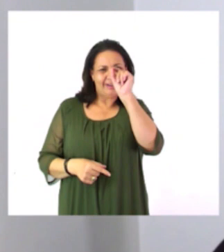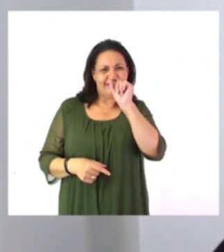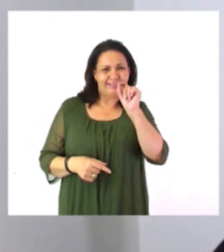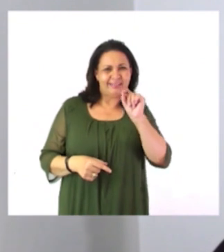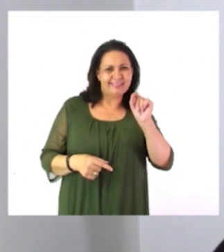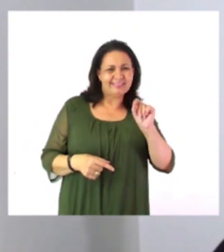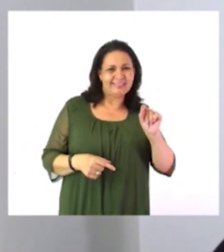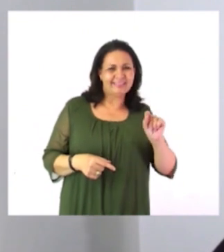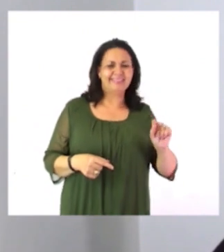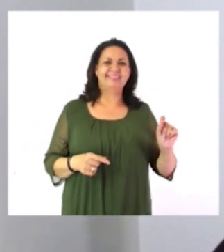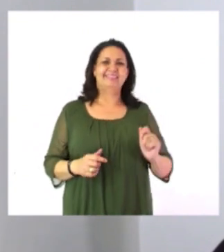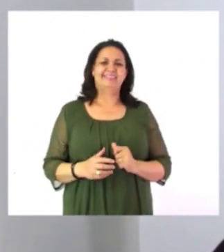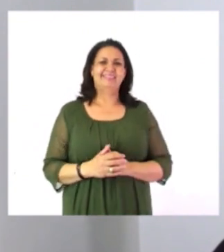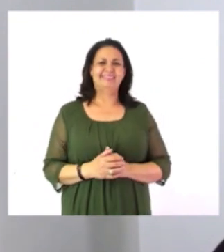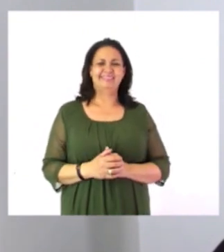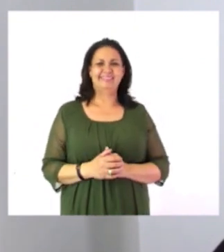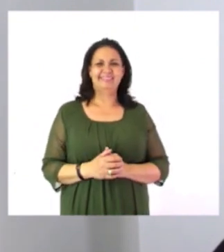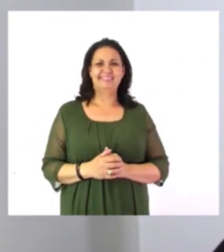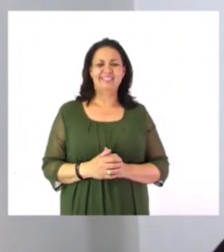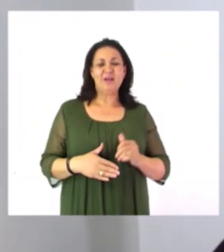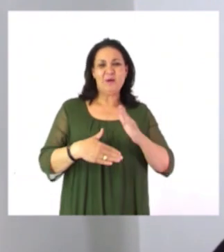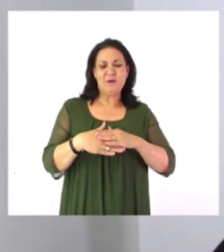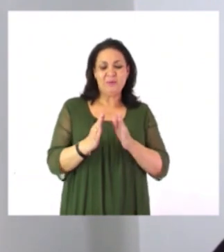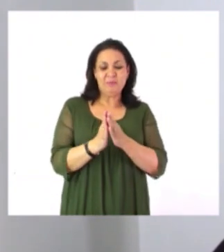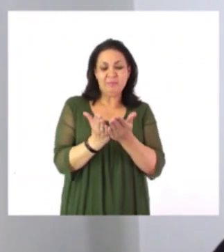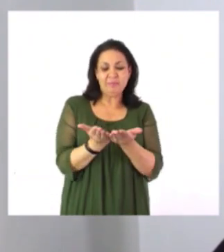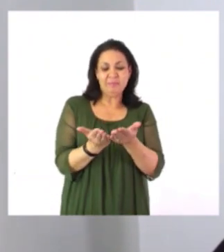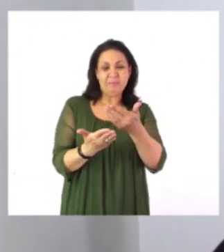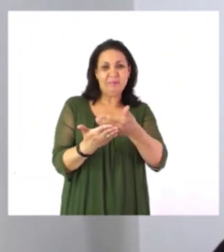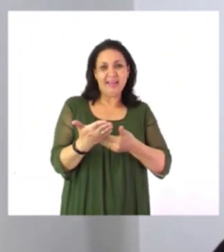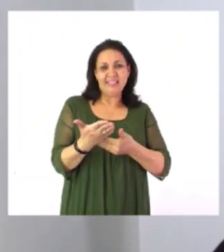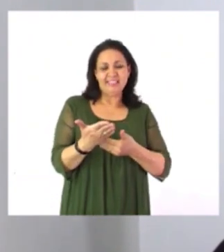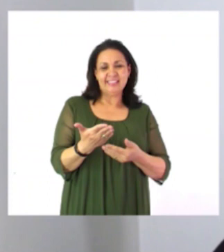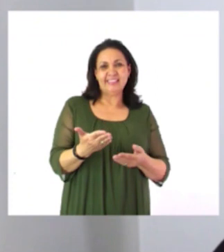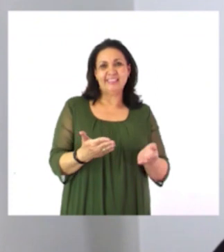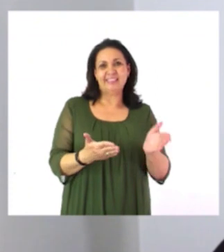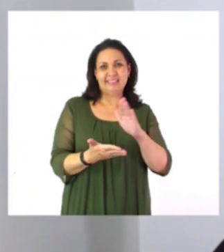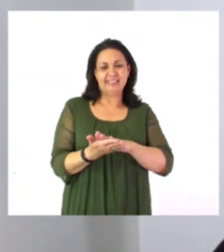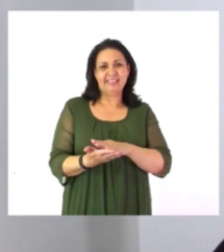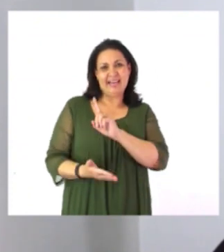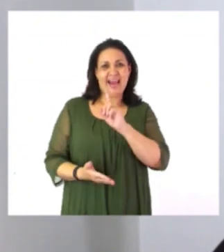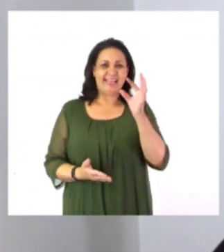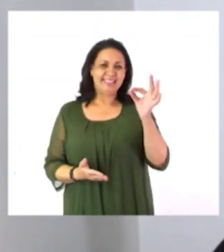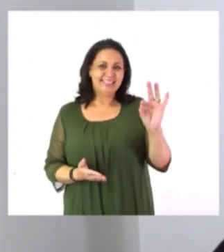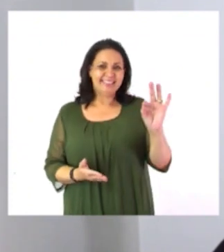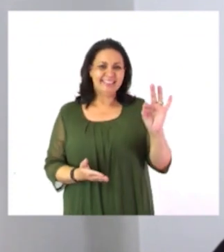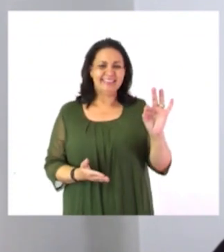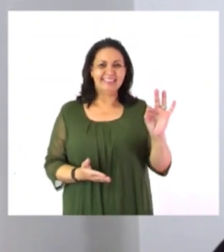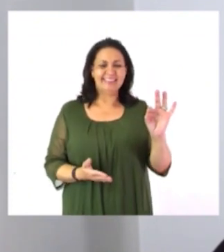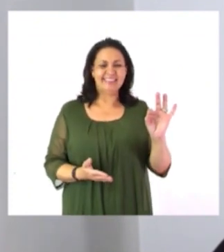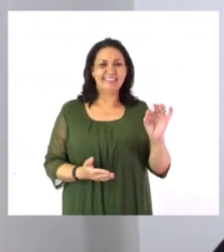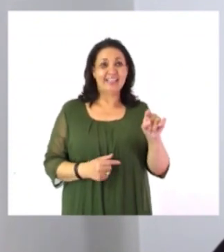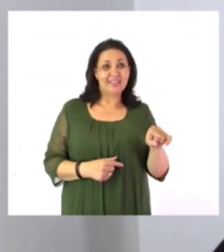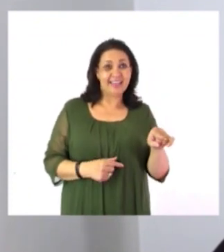the 2 lines that we have, and it's on page 19. Can you all go to page 19? Are you there